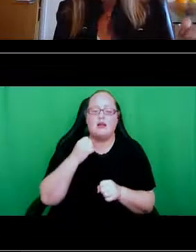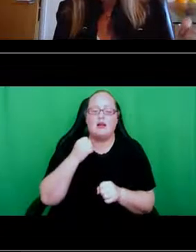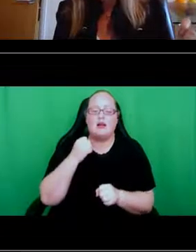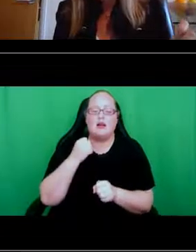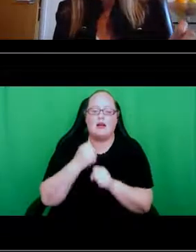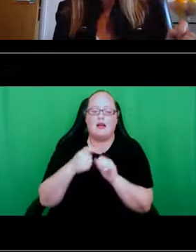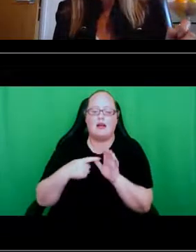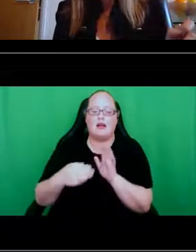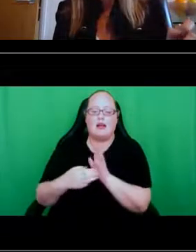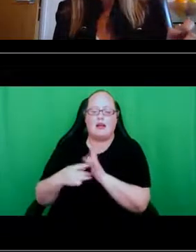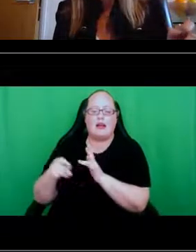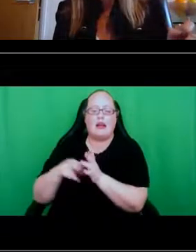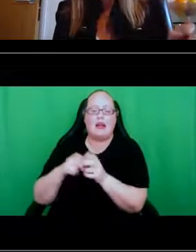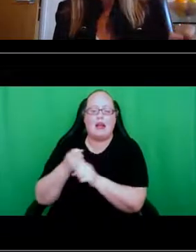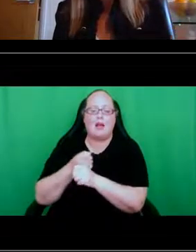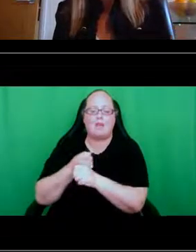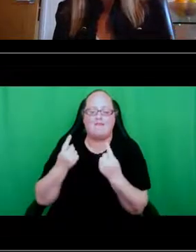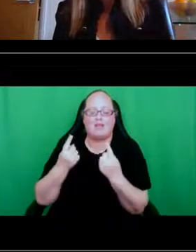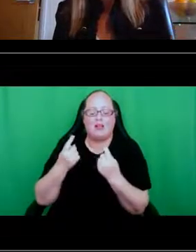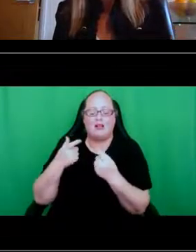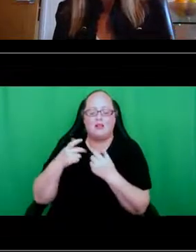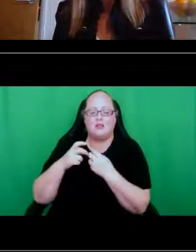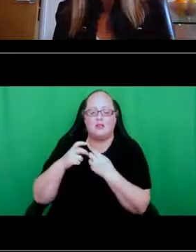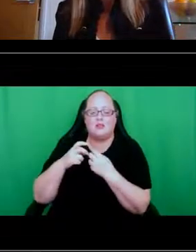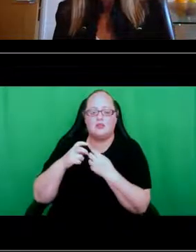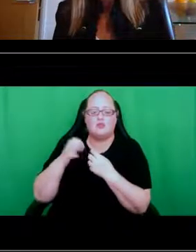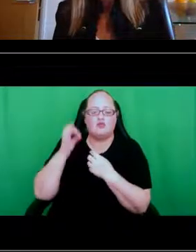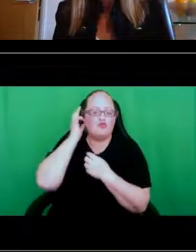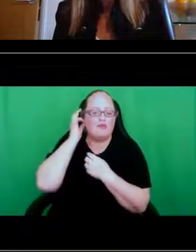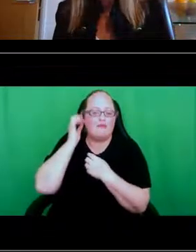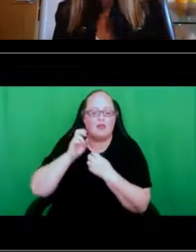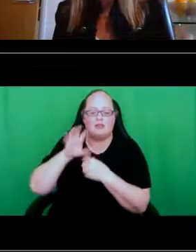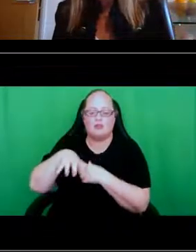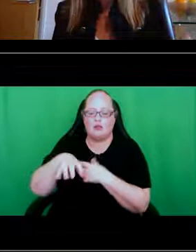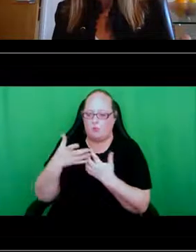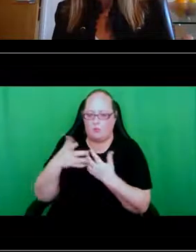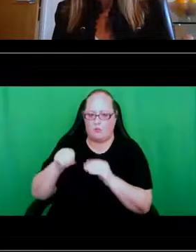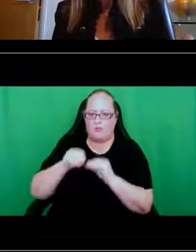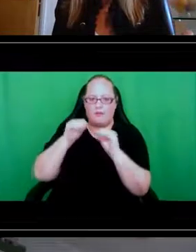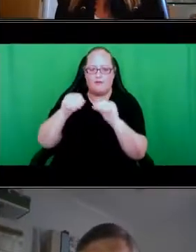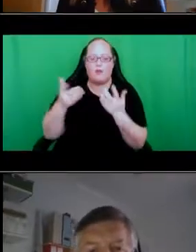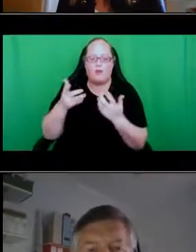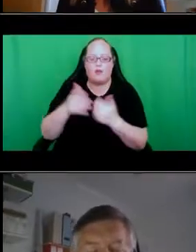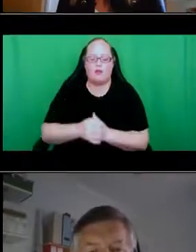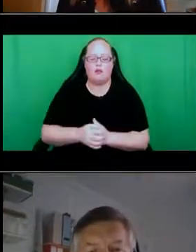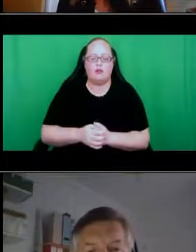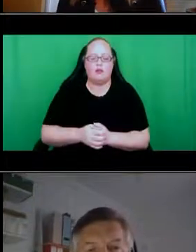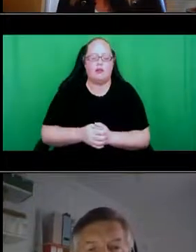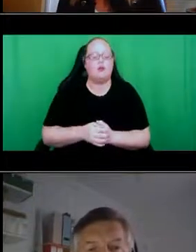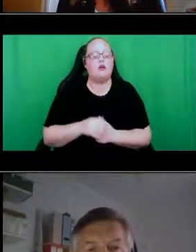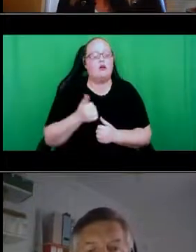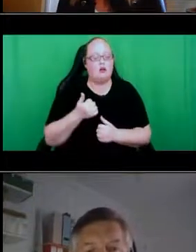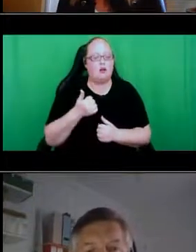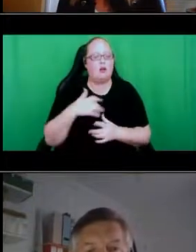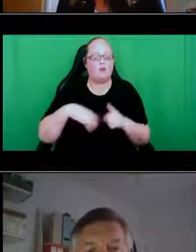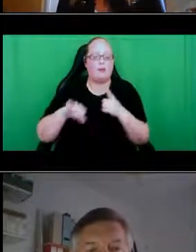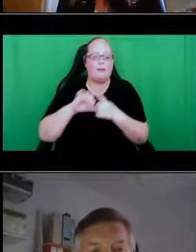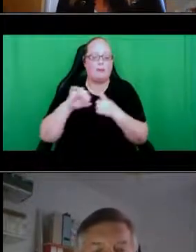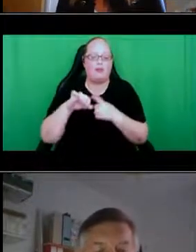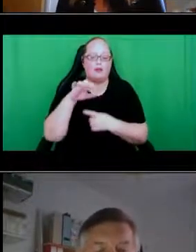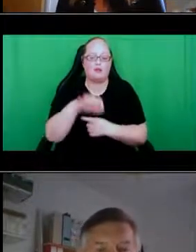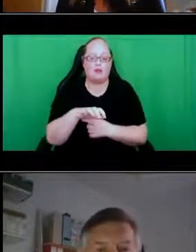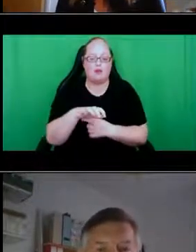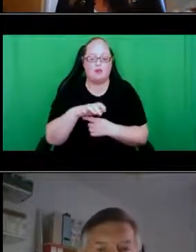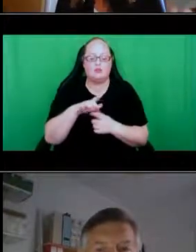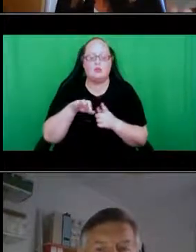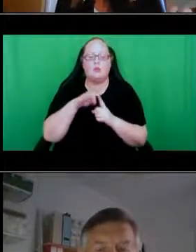to? Yes, obviously due to the impact to the Gammon Field Travellers site, we are